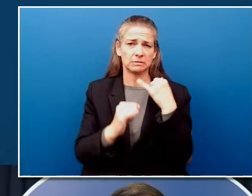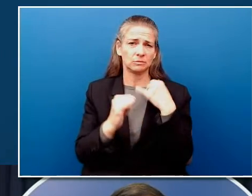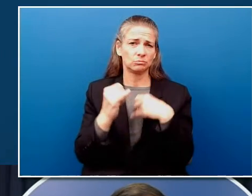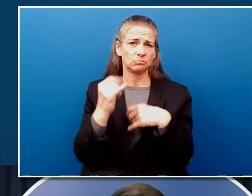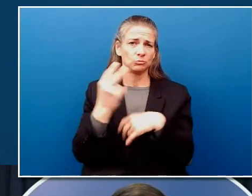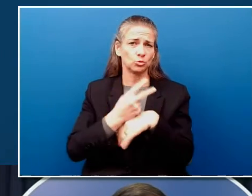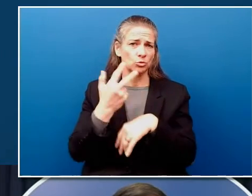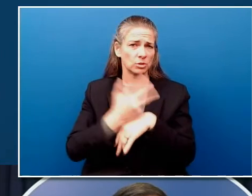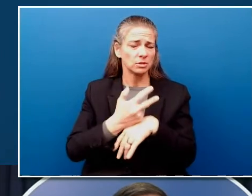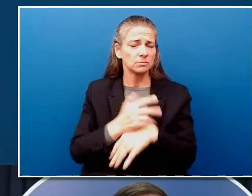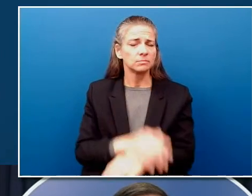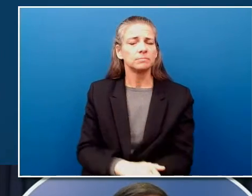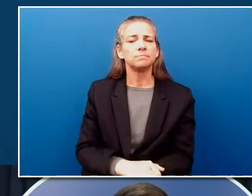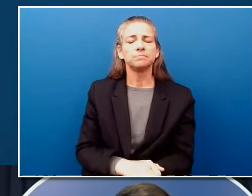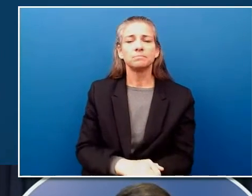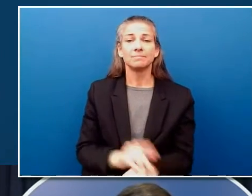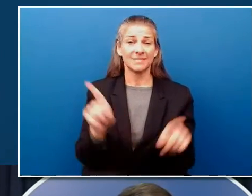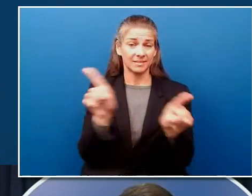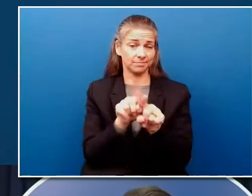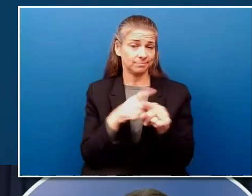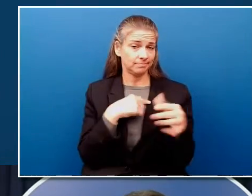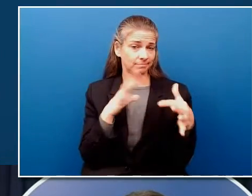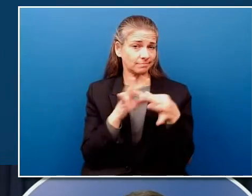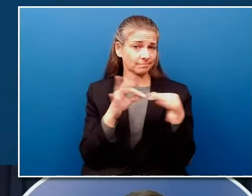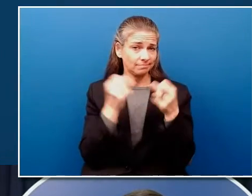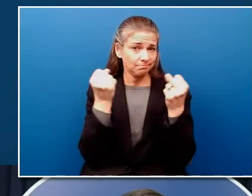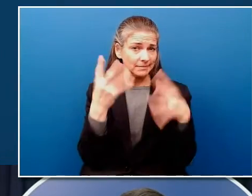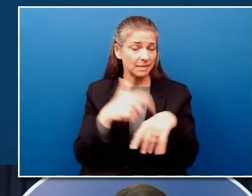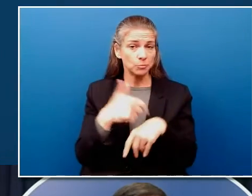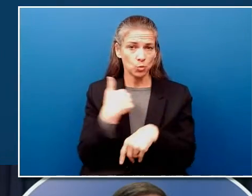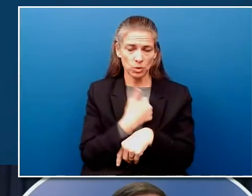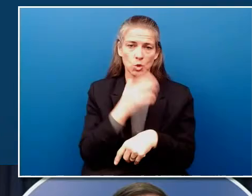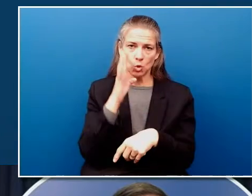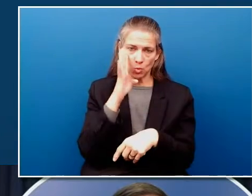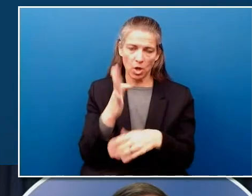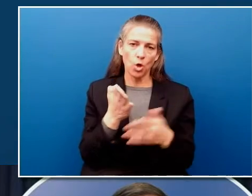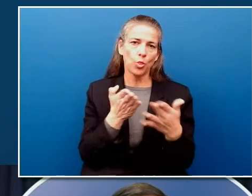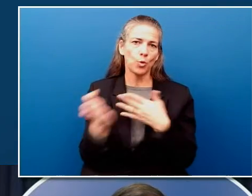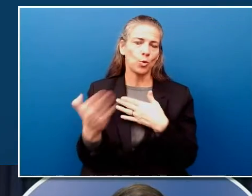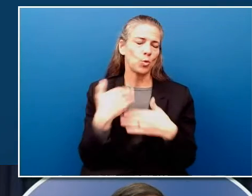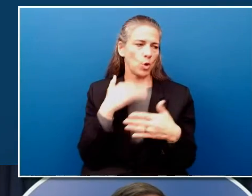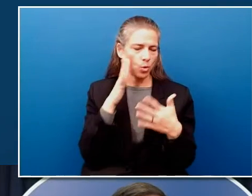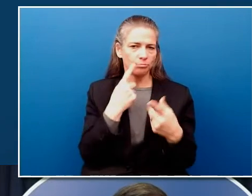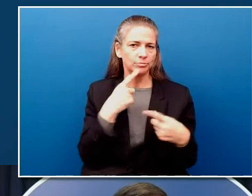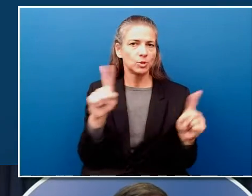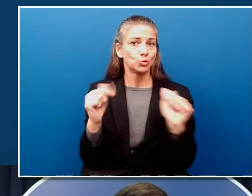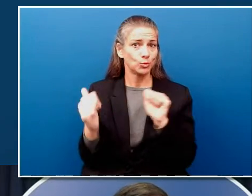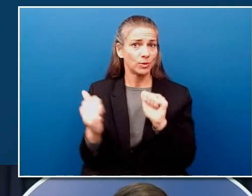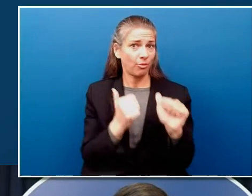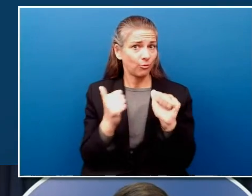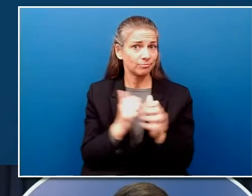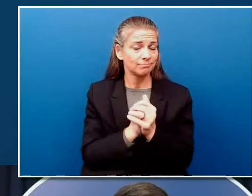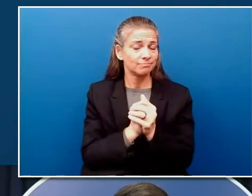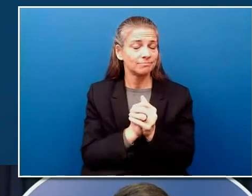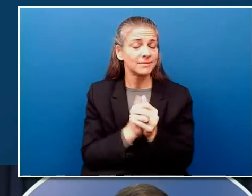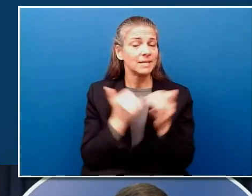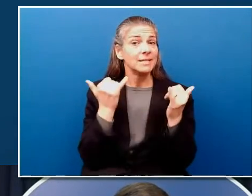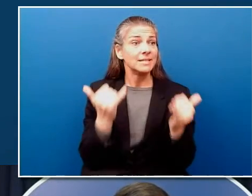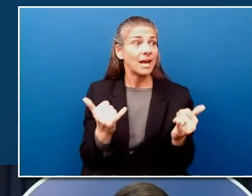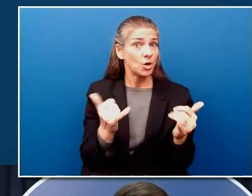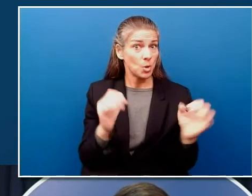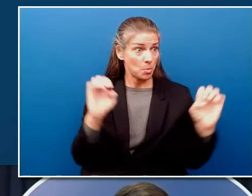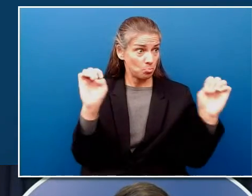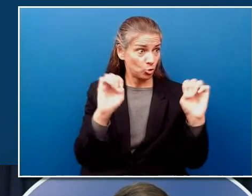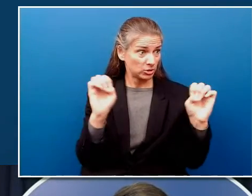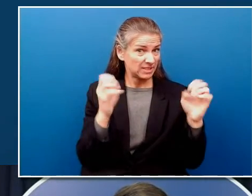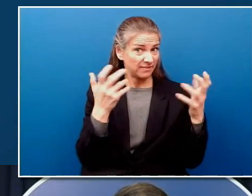every time, we will get through this. We'll get through it together, and we are now through the emergency